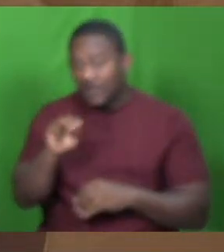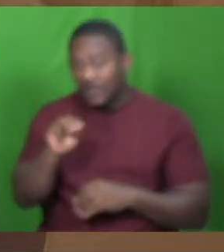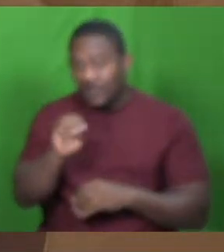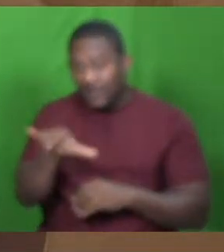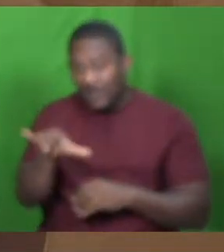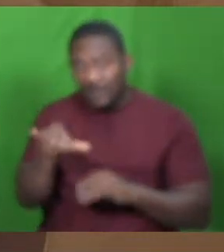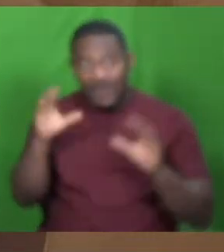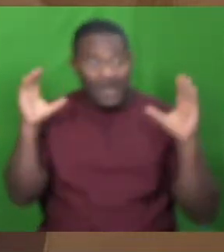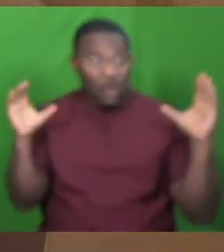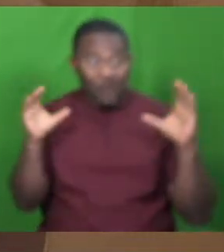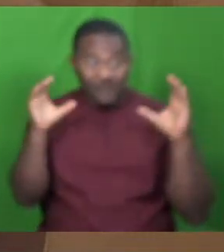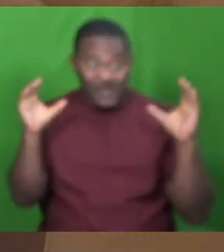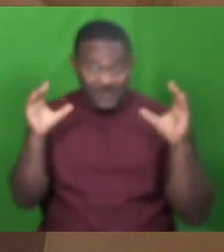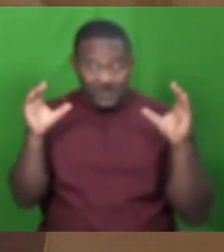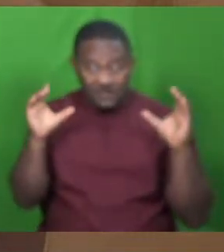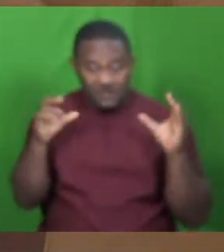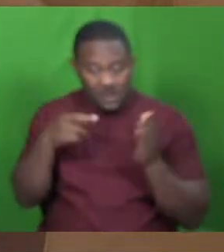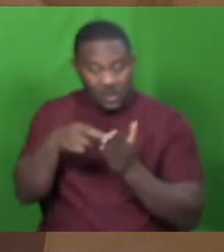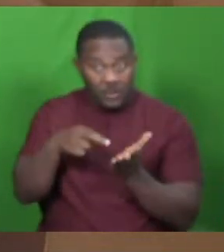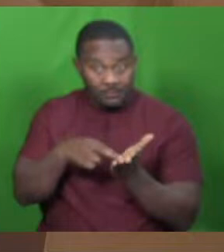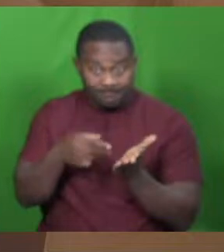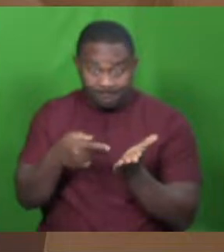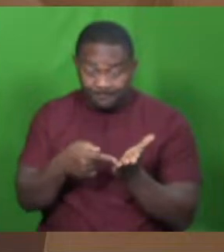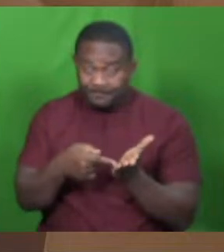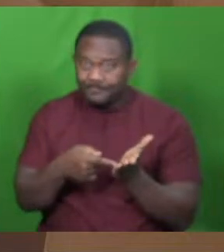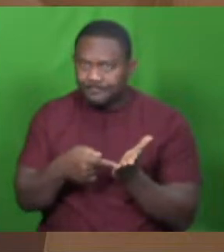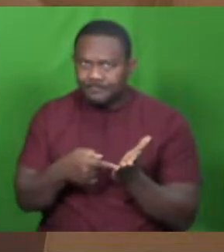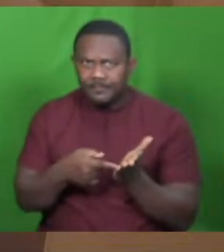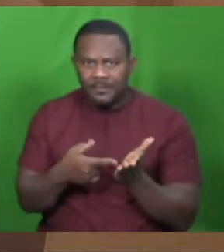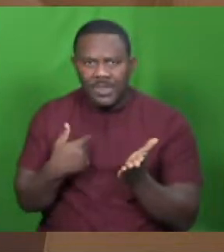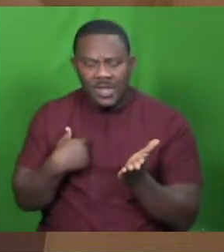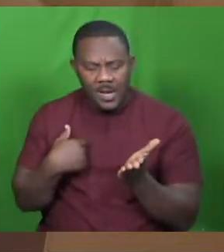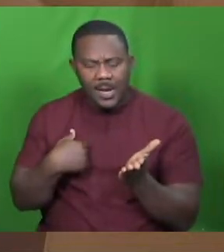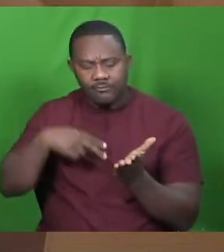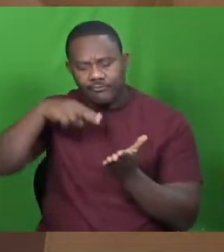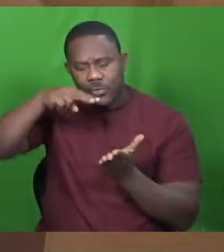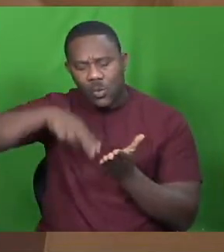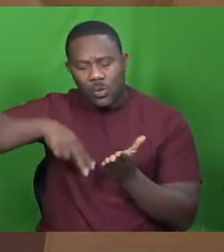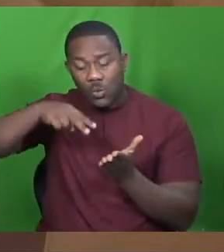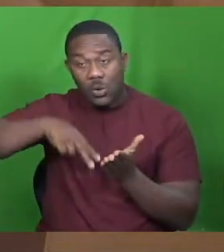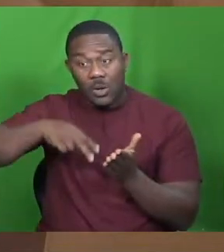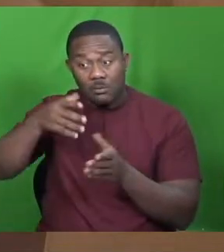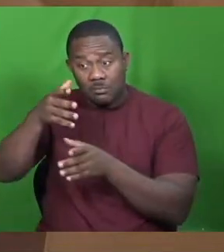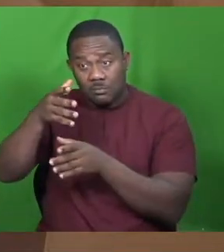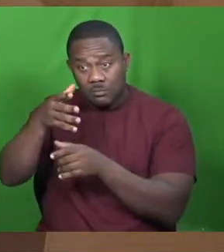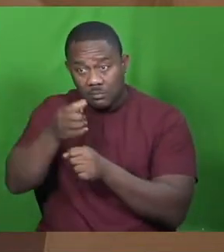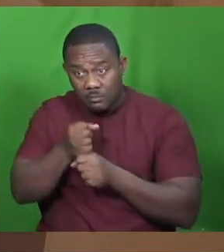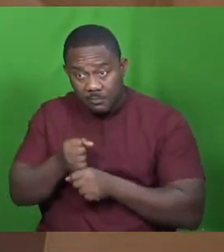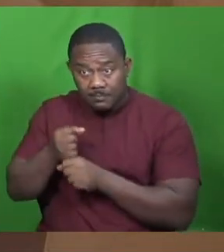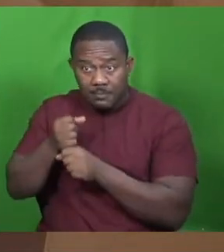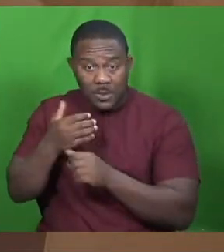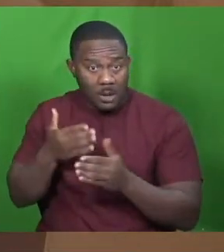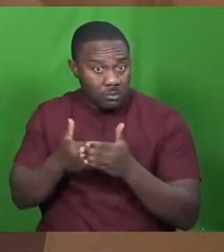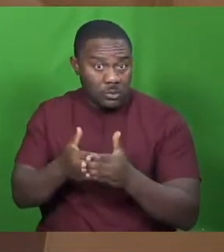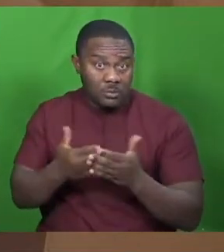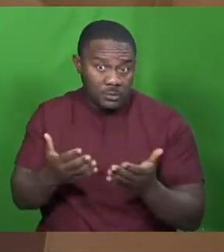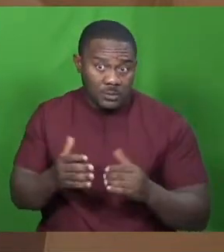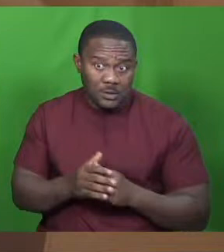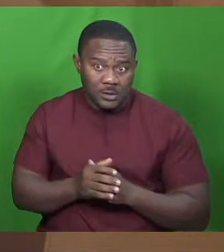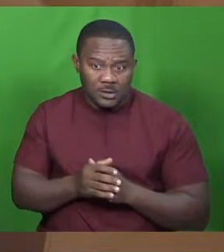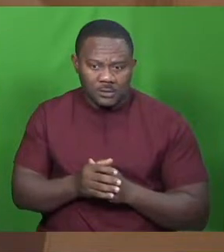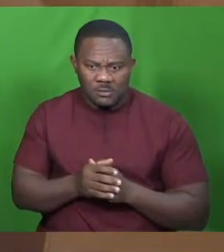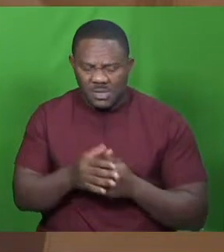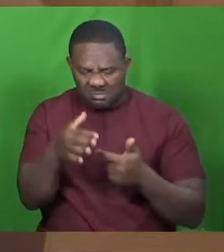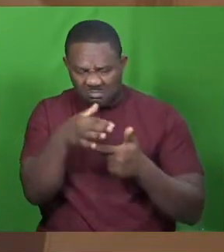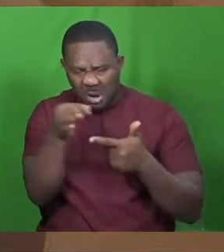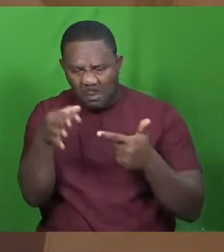doing, I present the committee's report. I intend to limit myself to only some